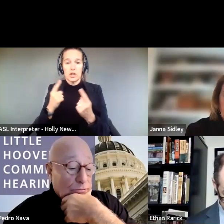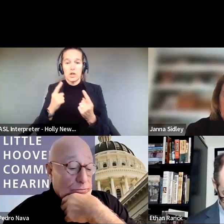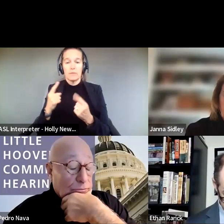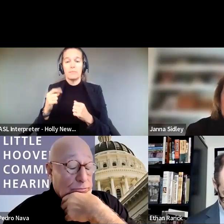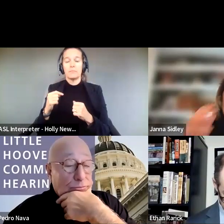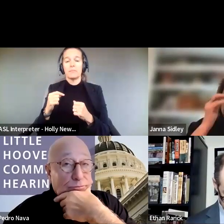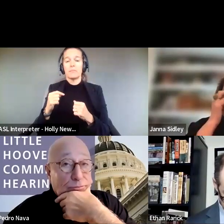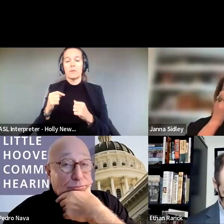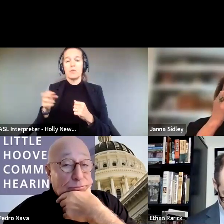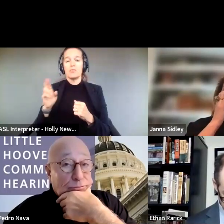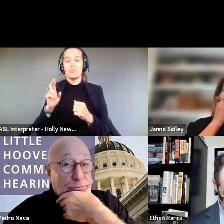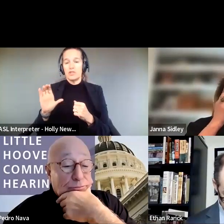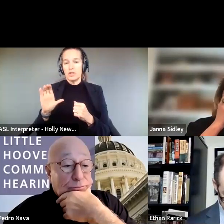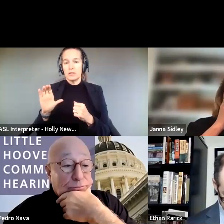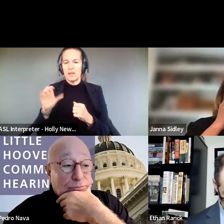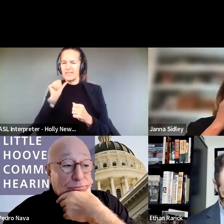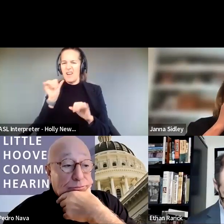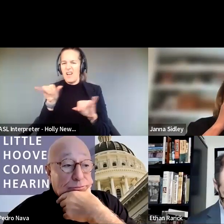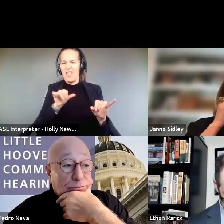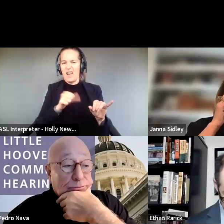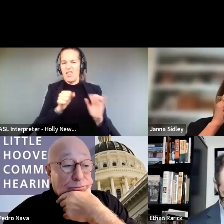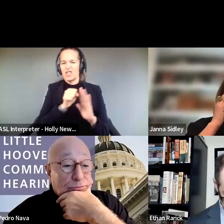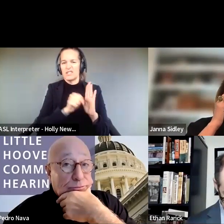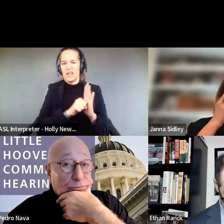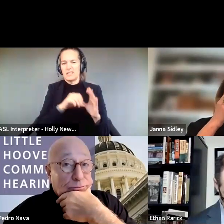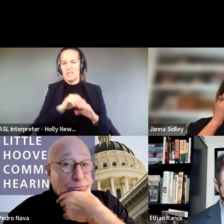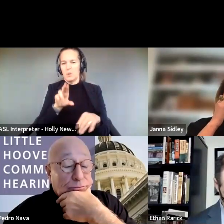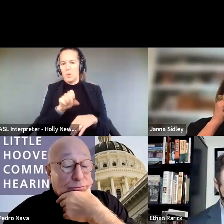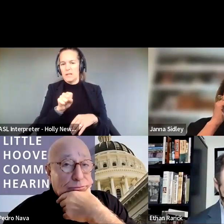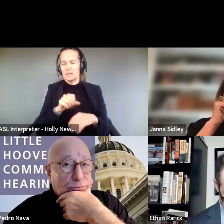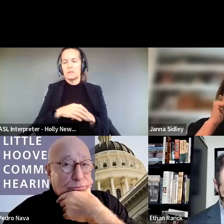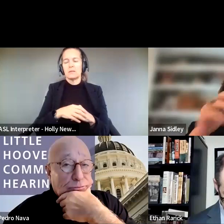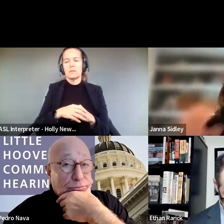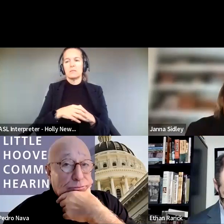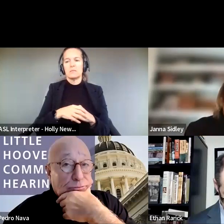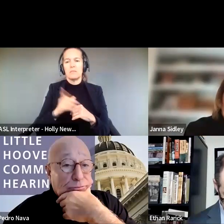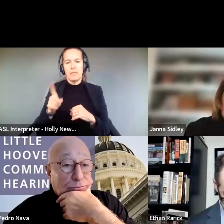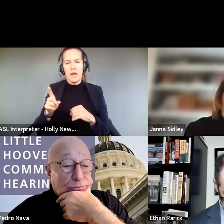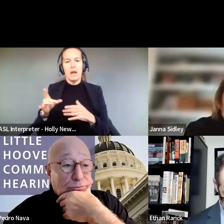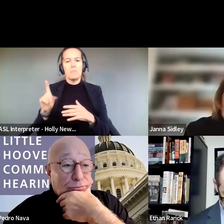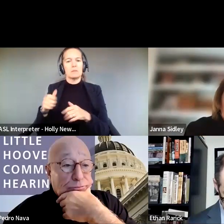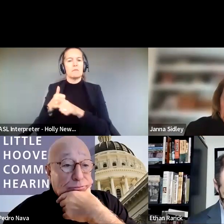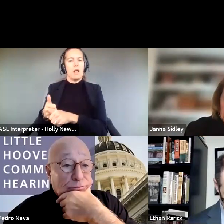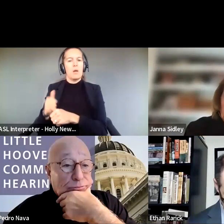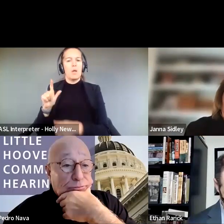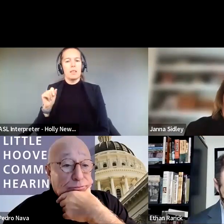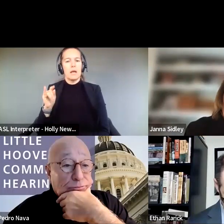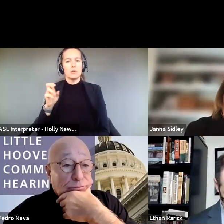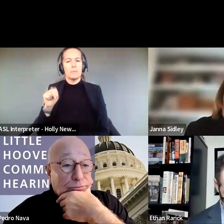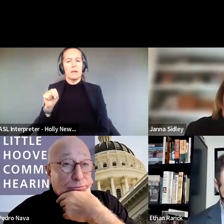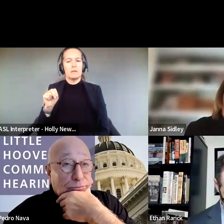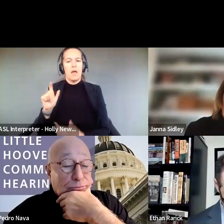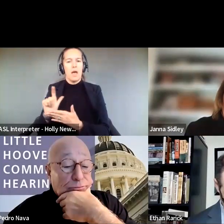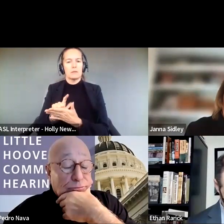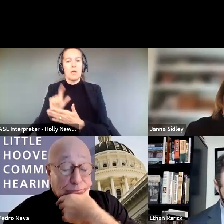centers, unlike other states in our union, are driven by the Lanterman Act in that they do provide the service, or